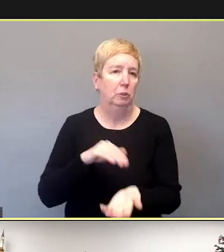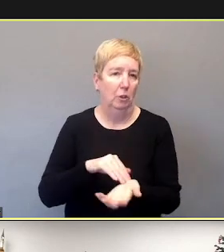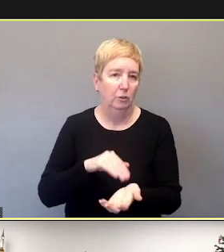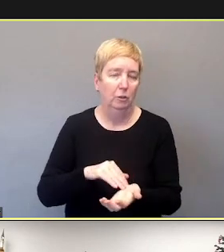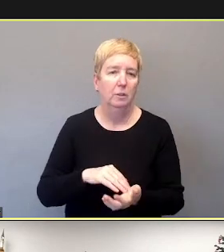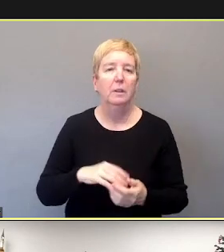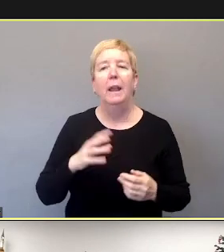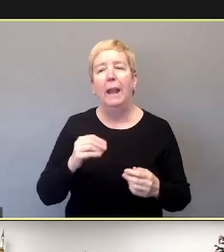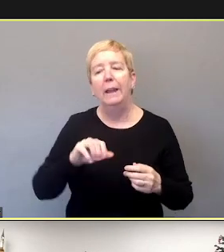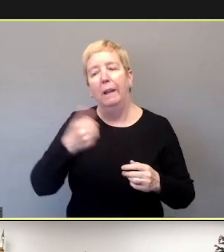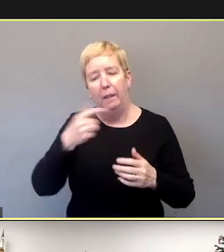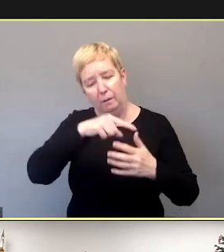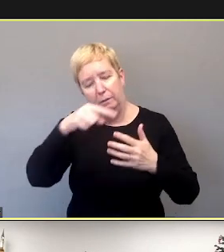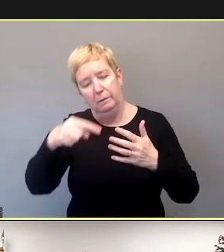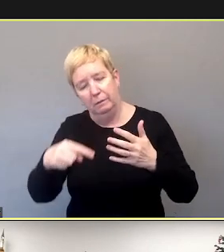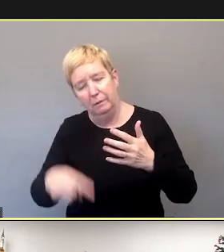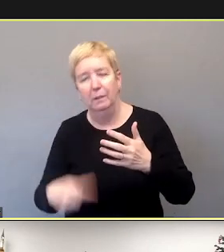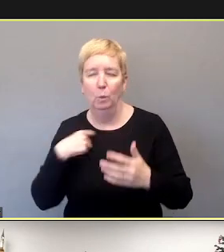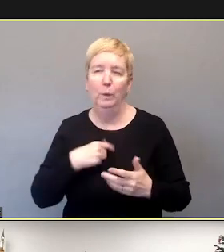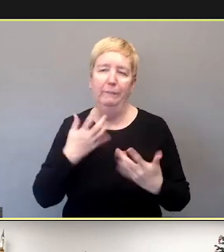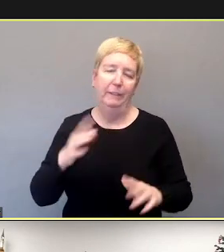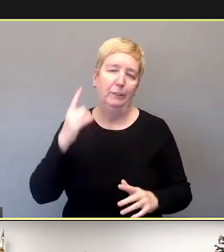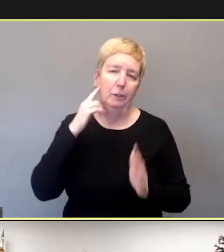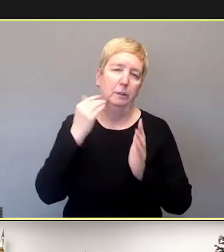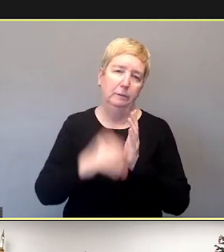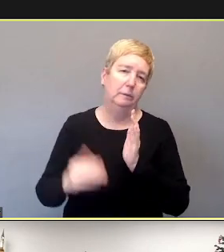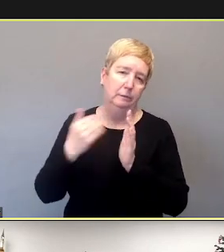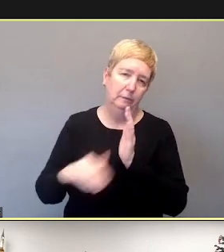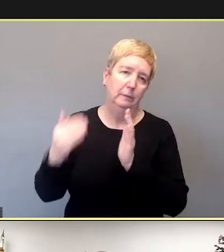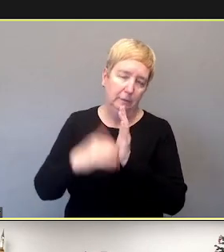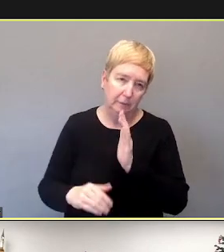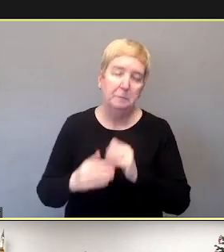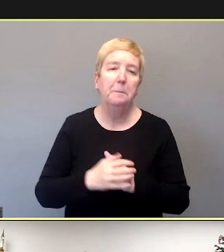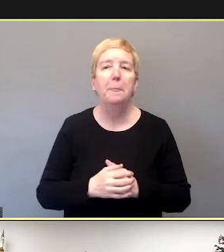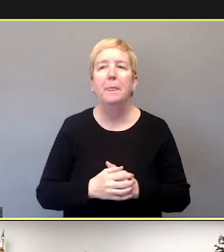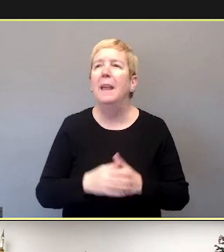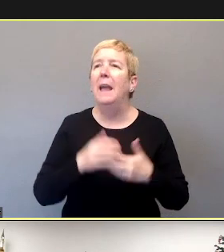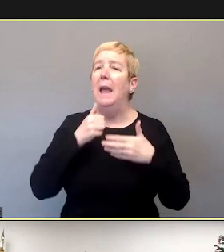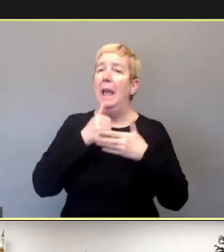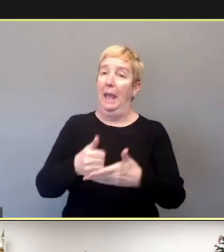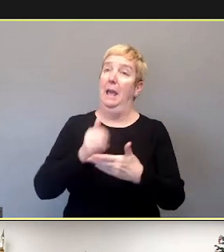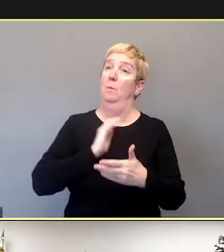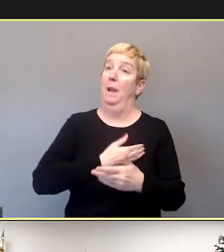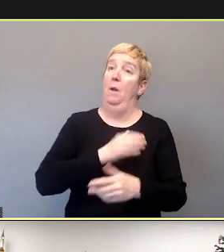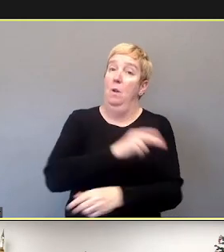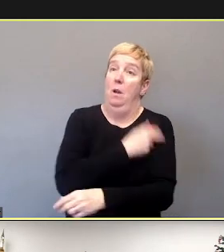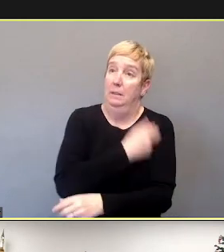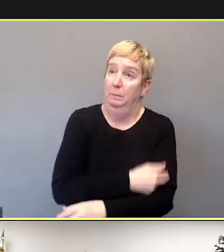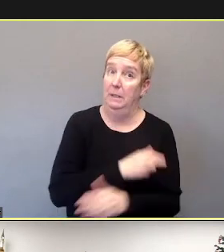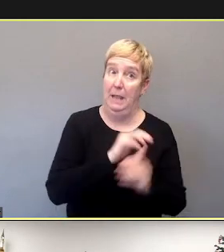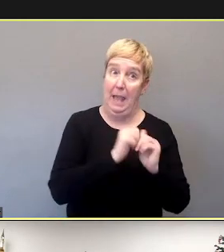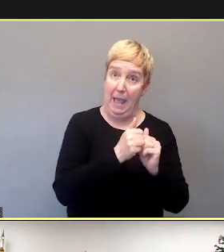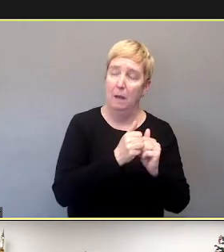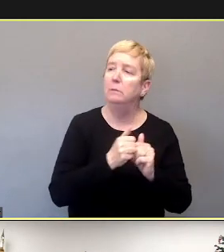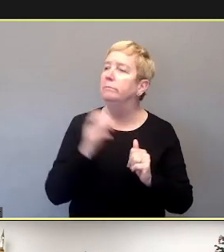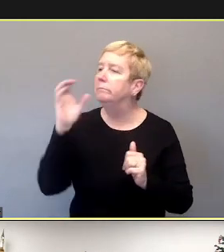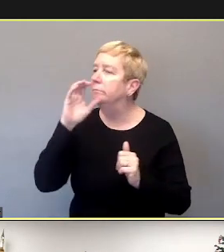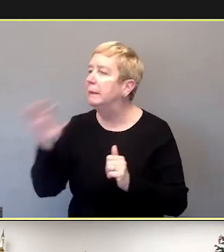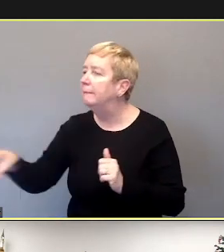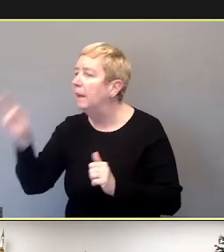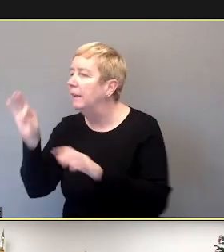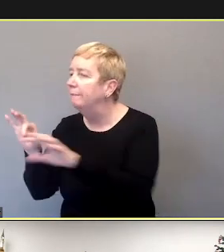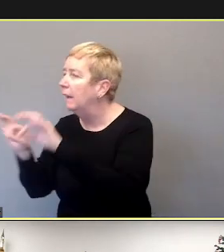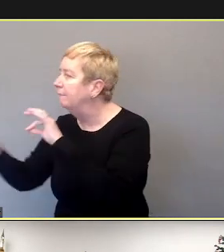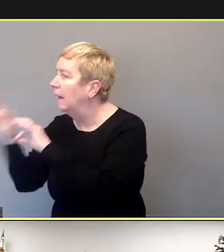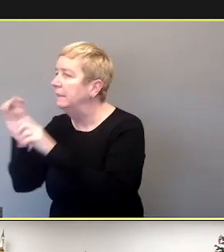other underlying conditions we've all heard many times. Help our hospitals by finding tests in your neighborhood to pick up and